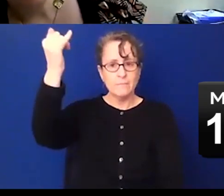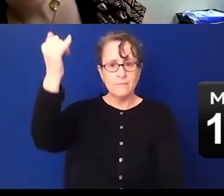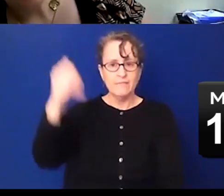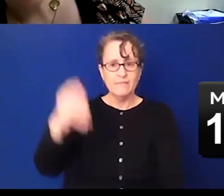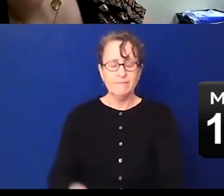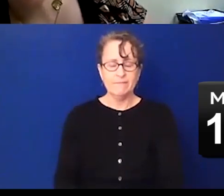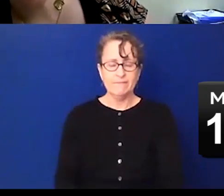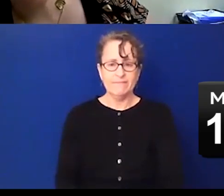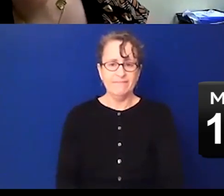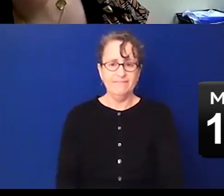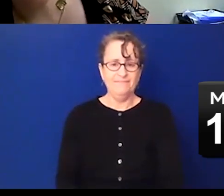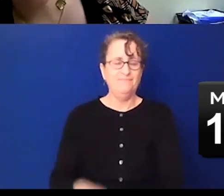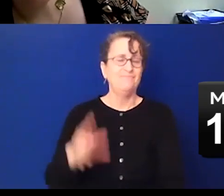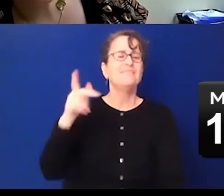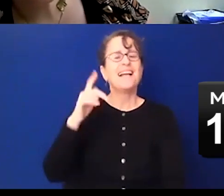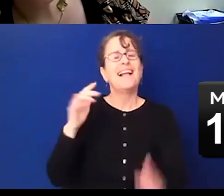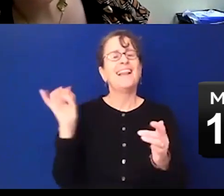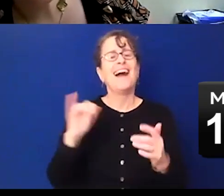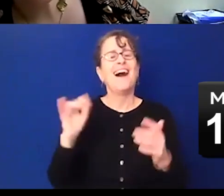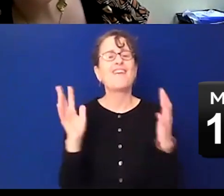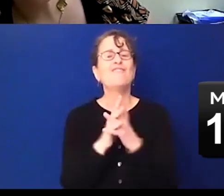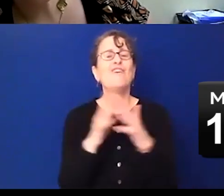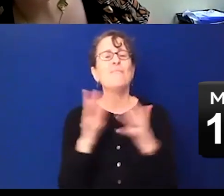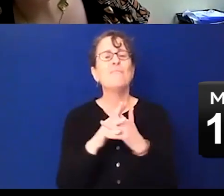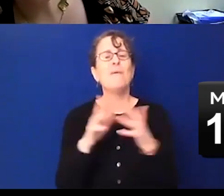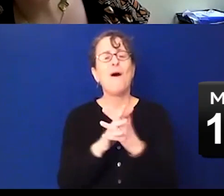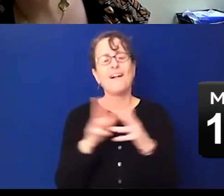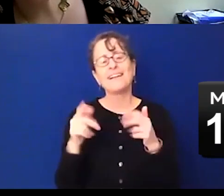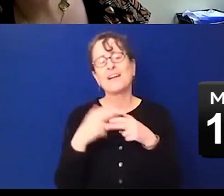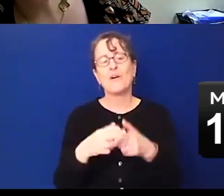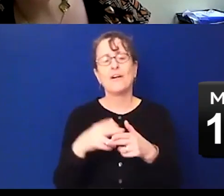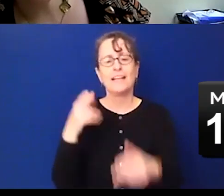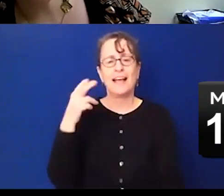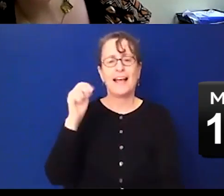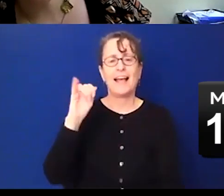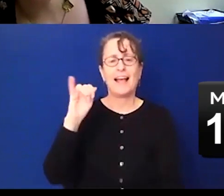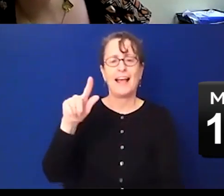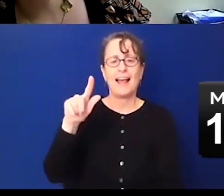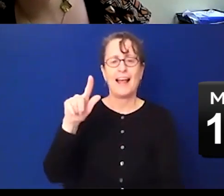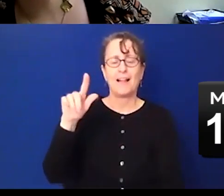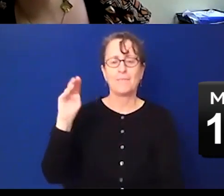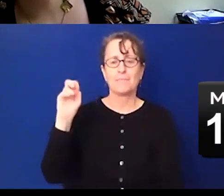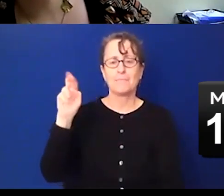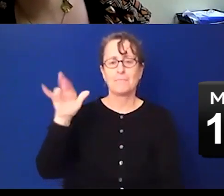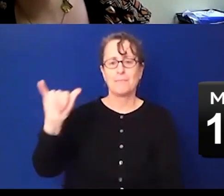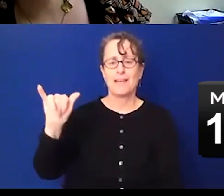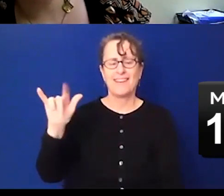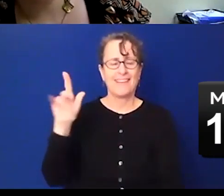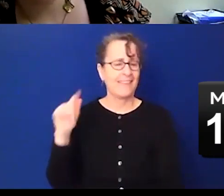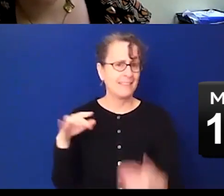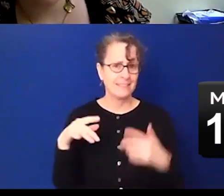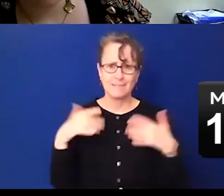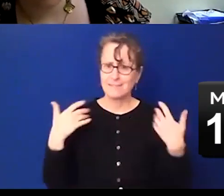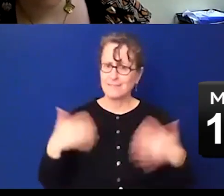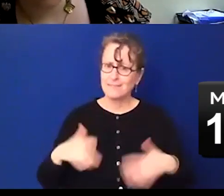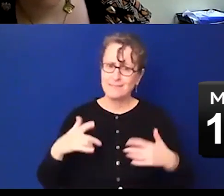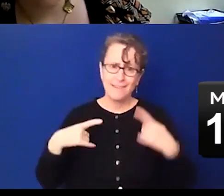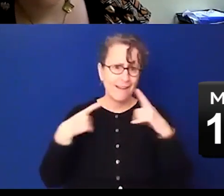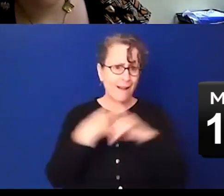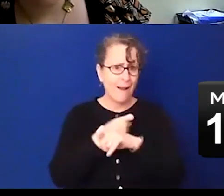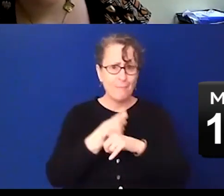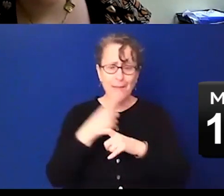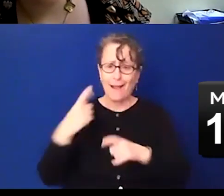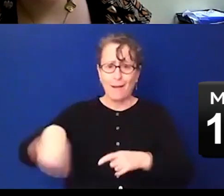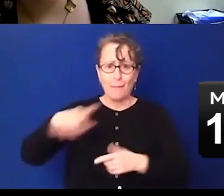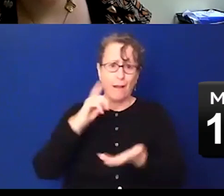My Hail Mary is, this is a super complicated question and RTM told us to do this thing, didn't define